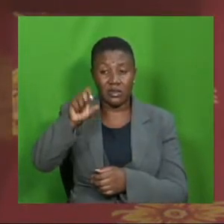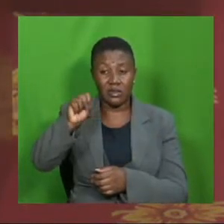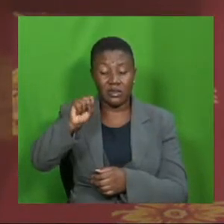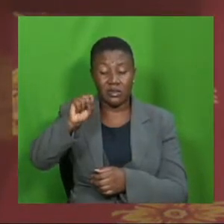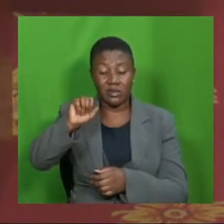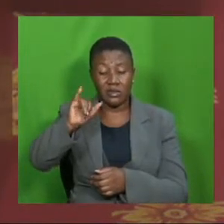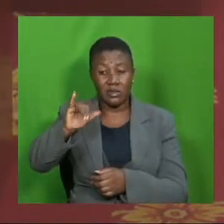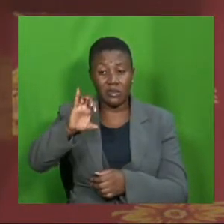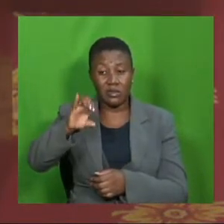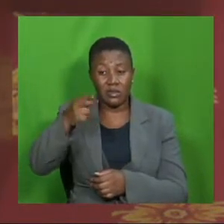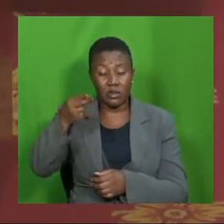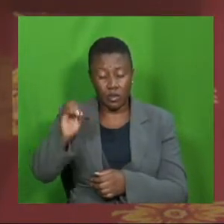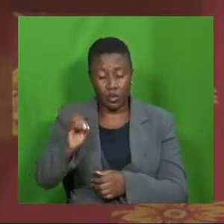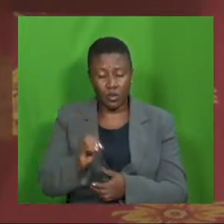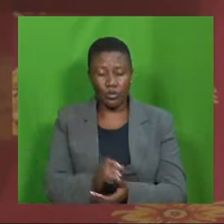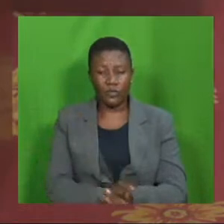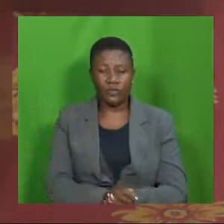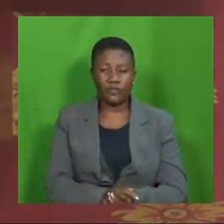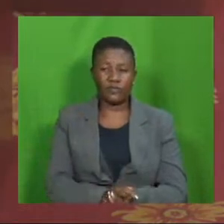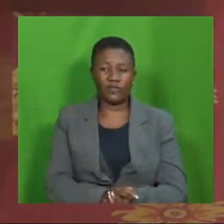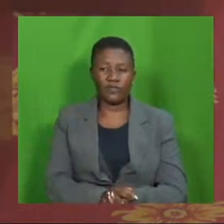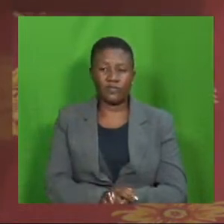us. Thank you.